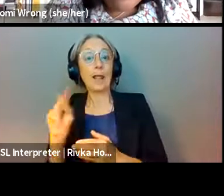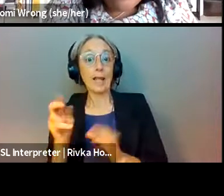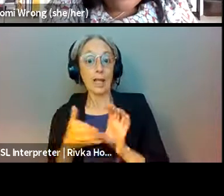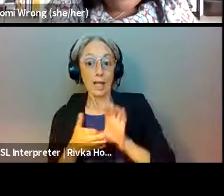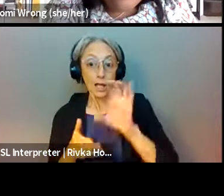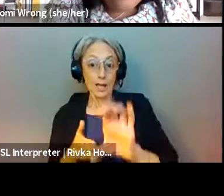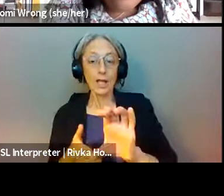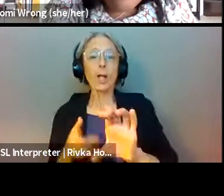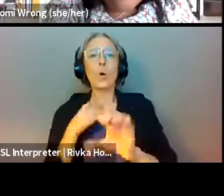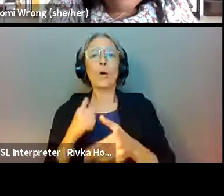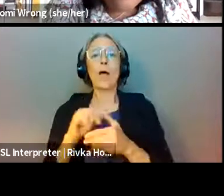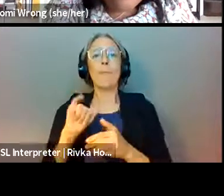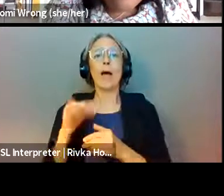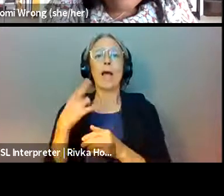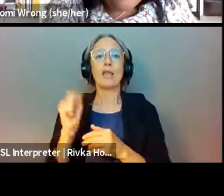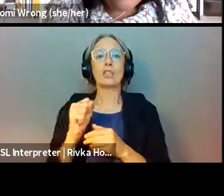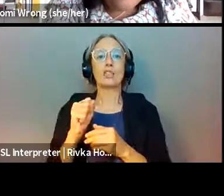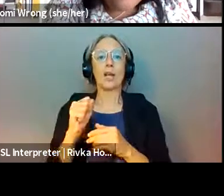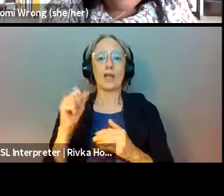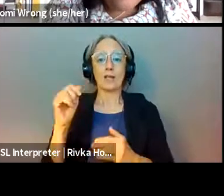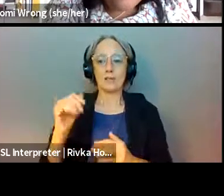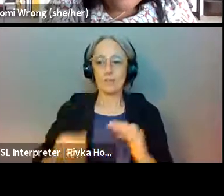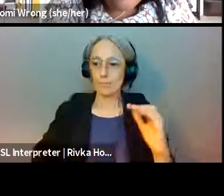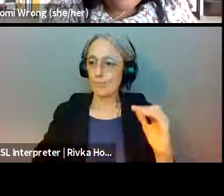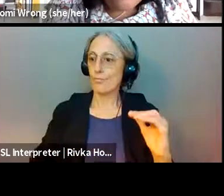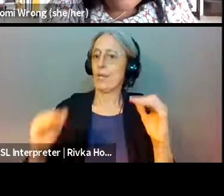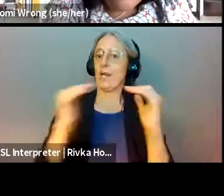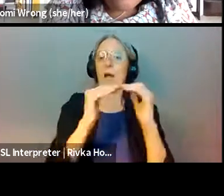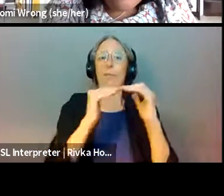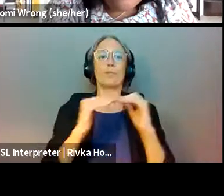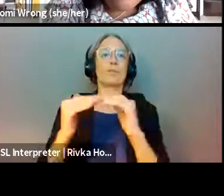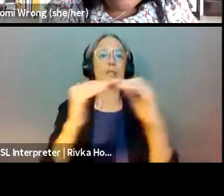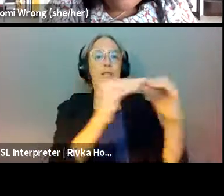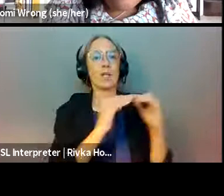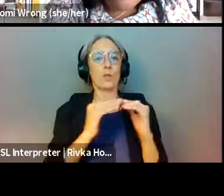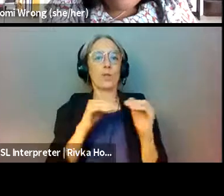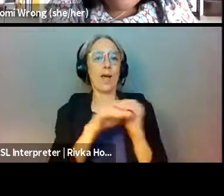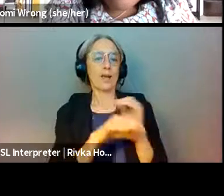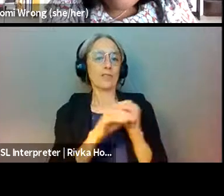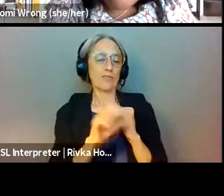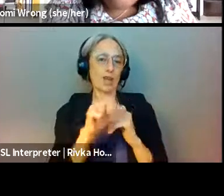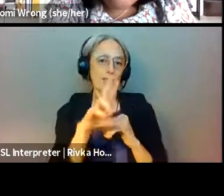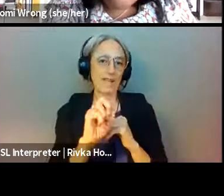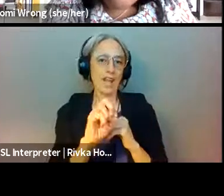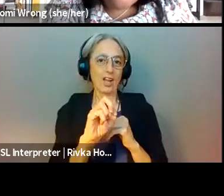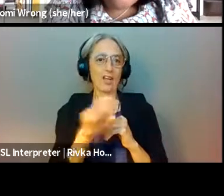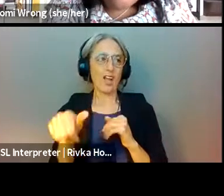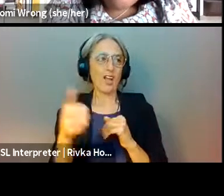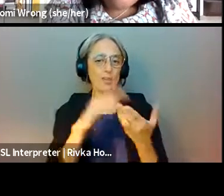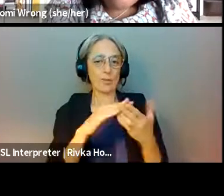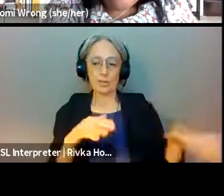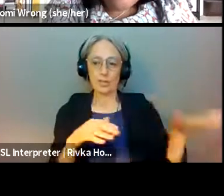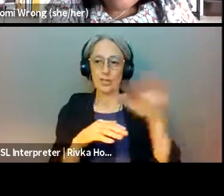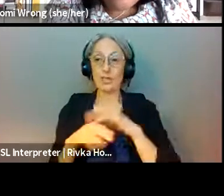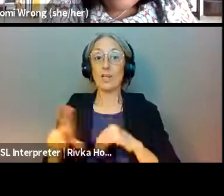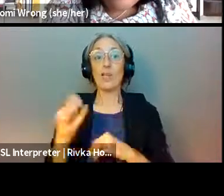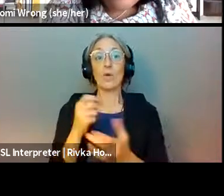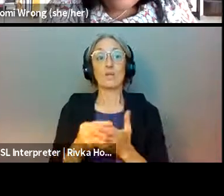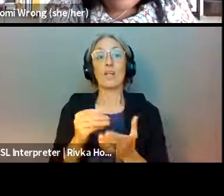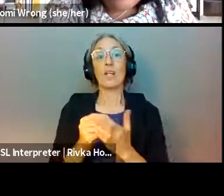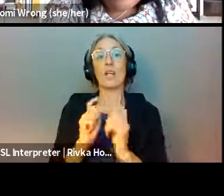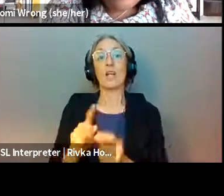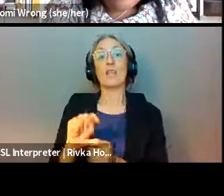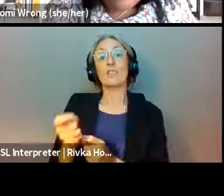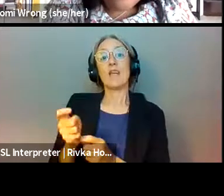standard of care others in the so-called US receive. If the US government can give money and tax breaks to corporations